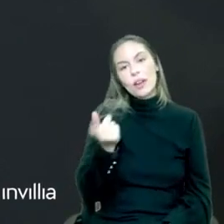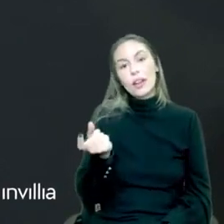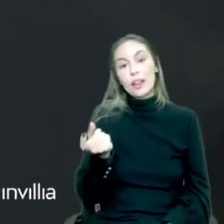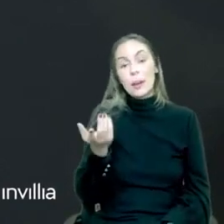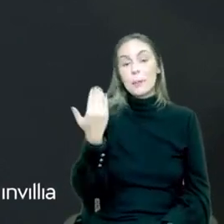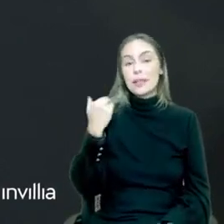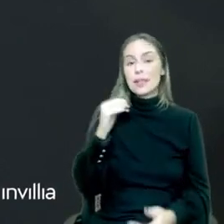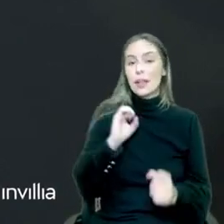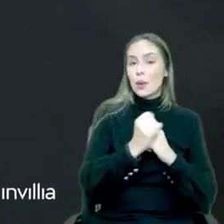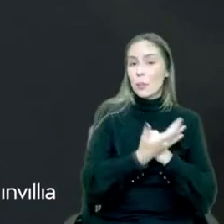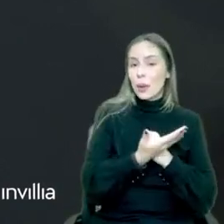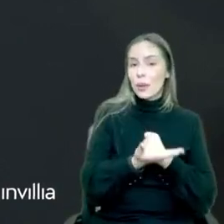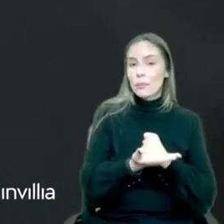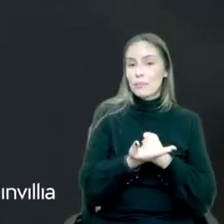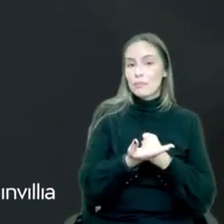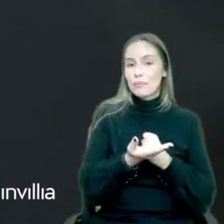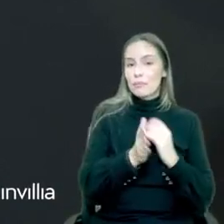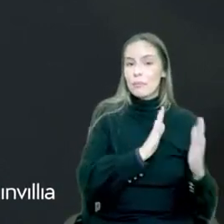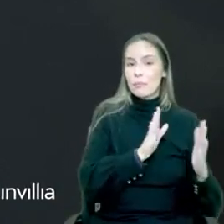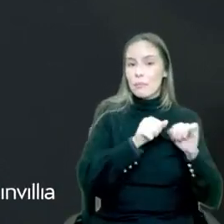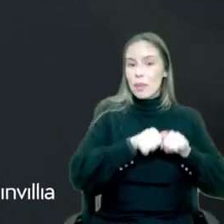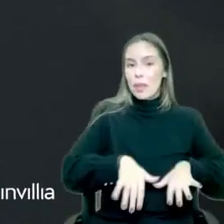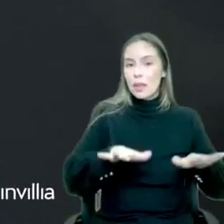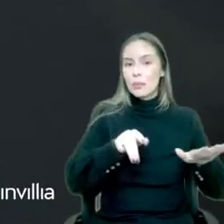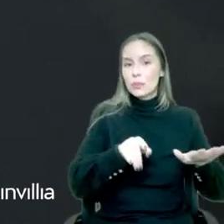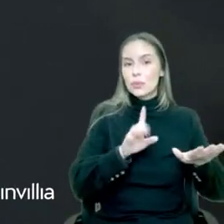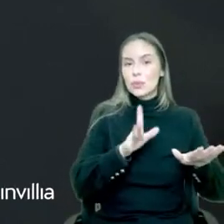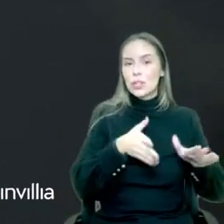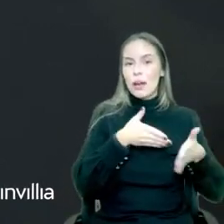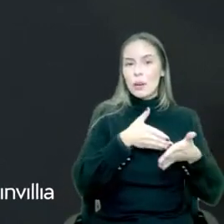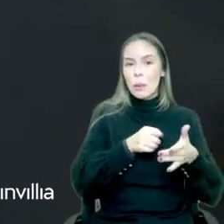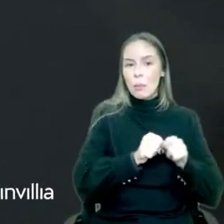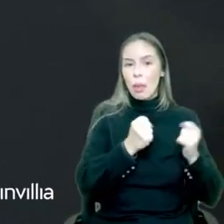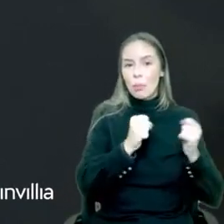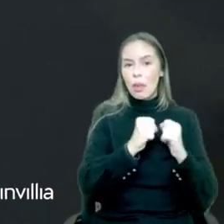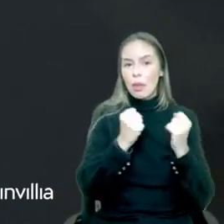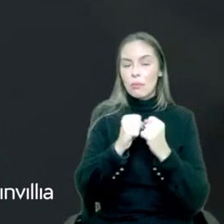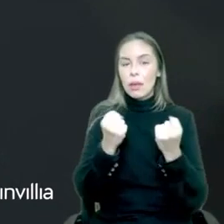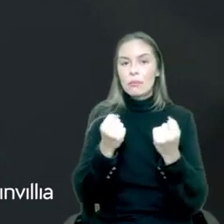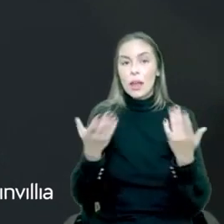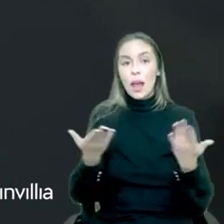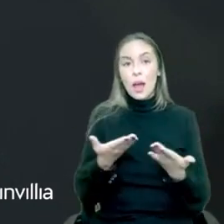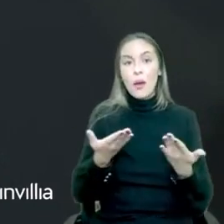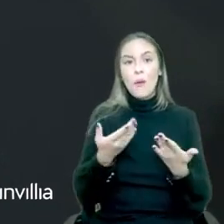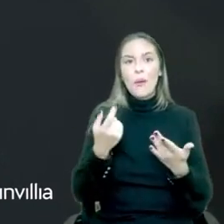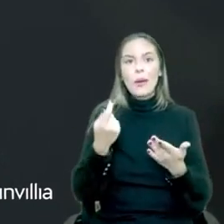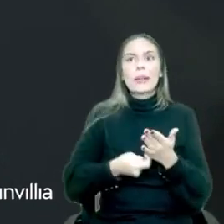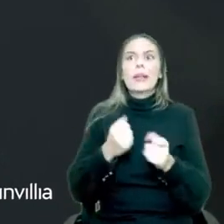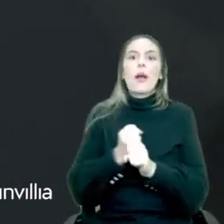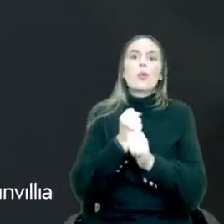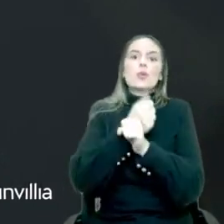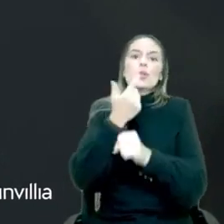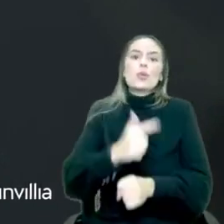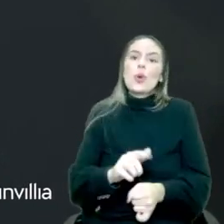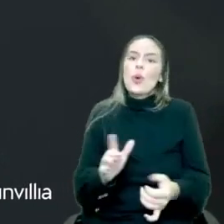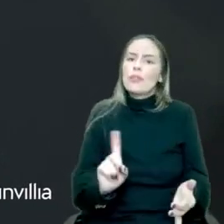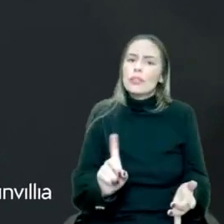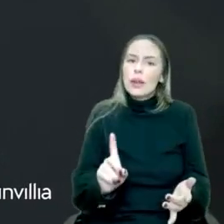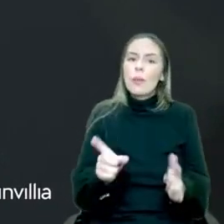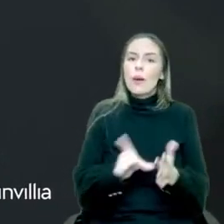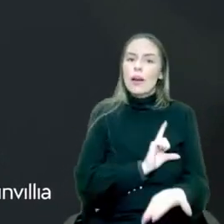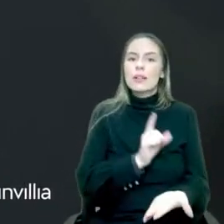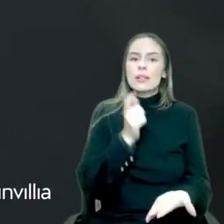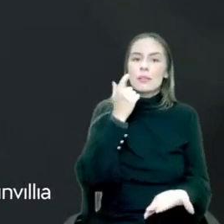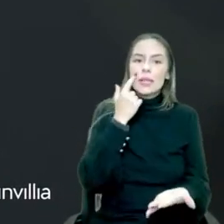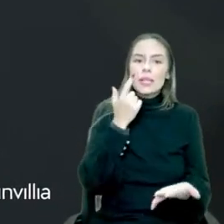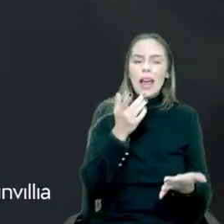back, we could break a lot of barriers that somehow we are trying to build it again. Instead of like just, okay, forgot about this, we already did,